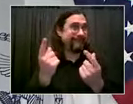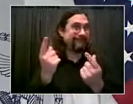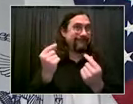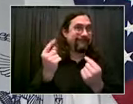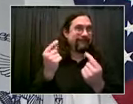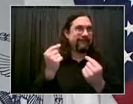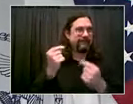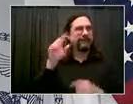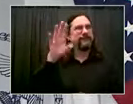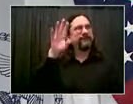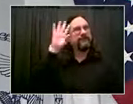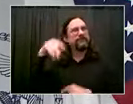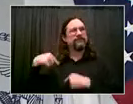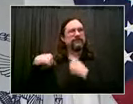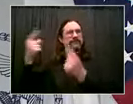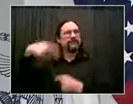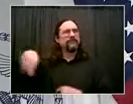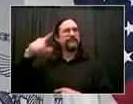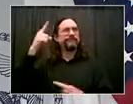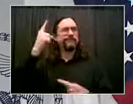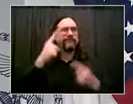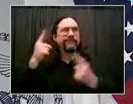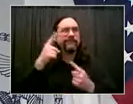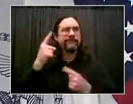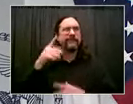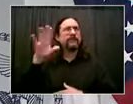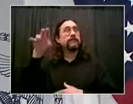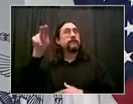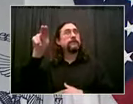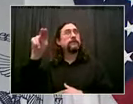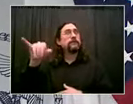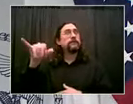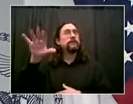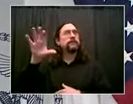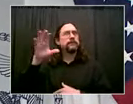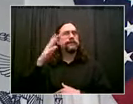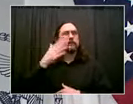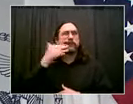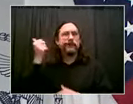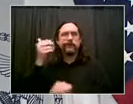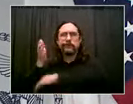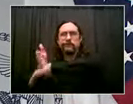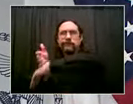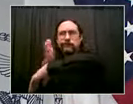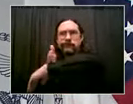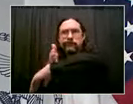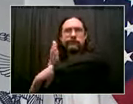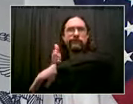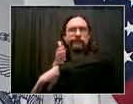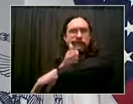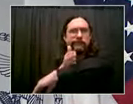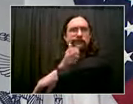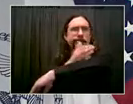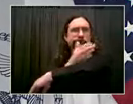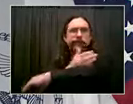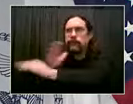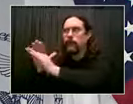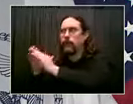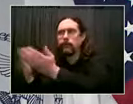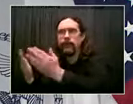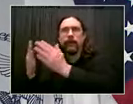the time. We are opening up. We are recovering. We are definitely winning the battle against COVID.